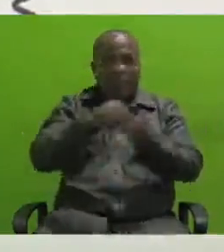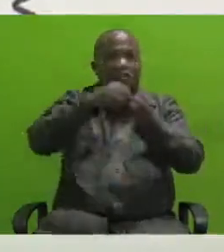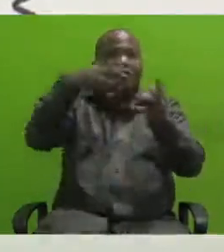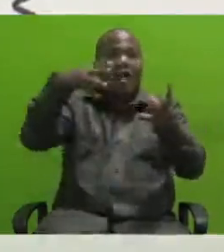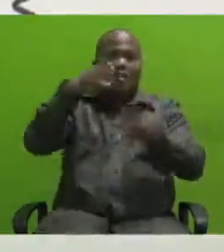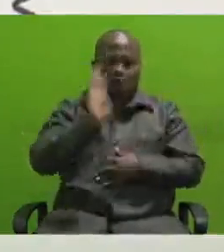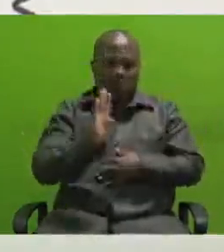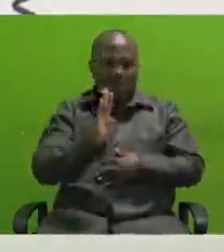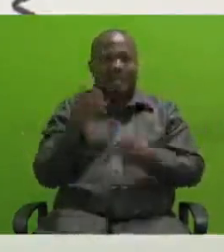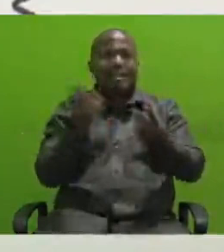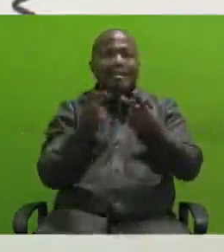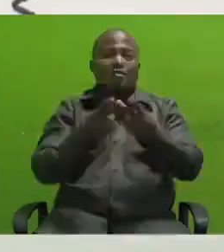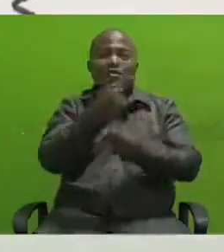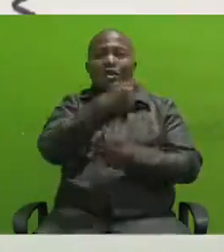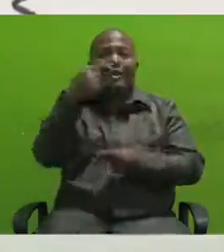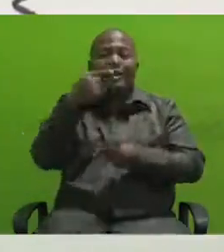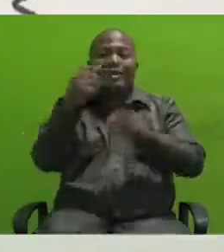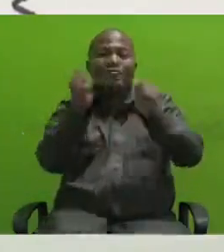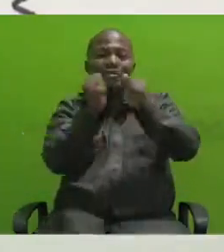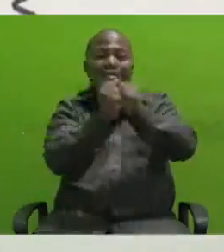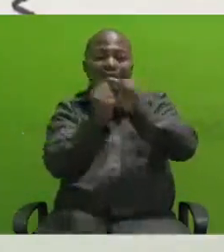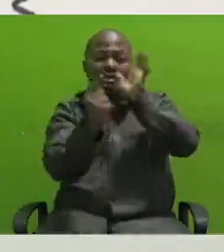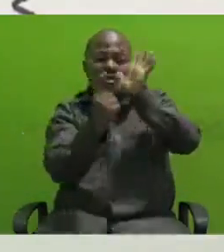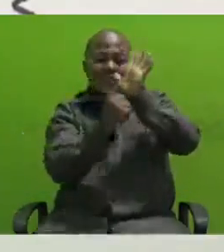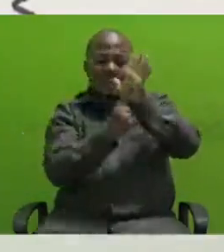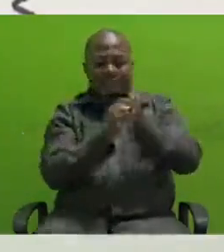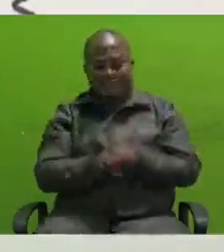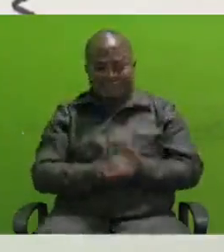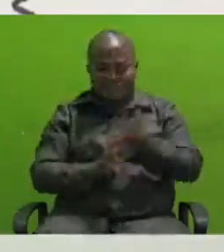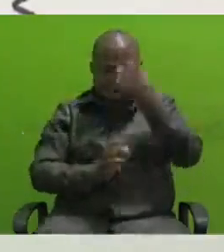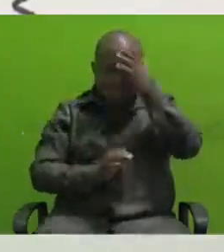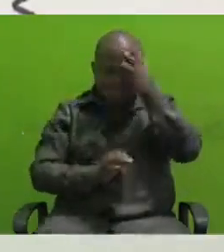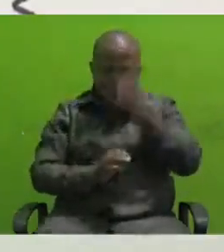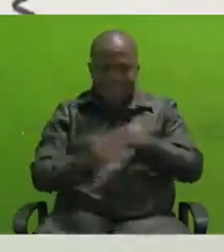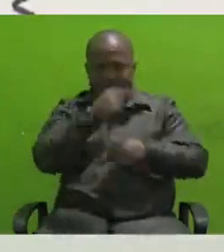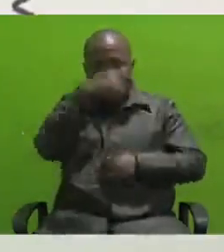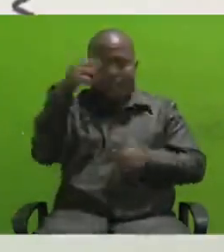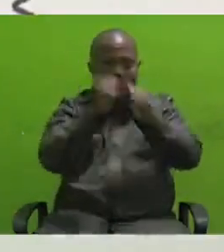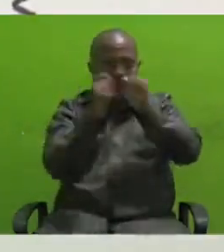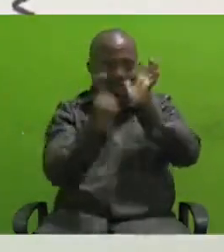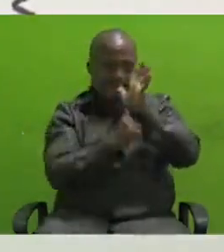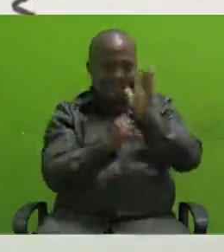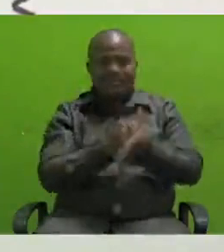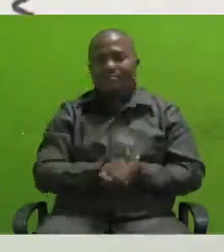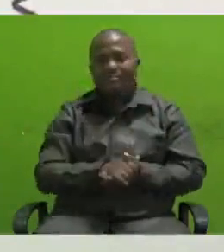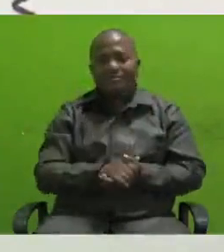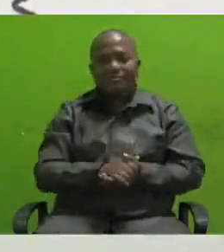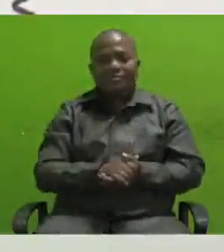The value of b here, it is negative 16. Whether the x here is missing, but it is negative